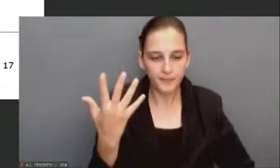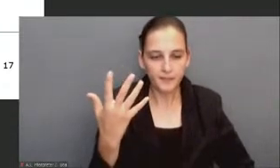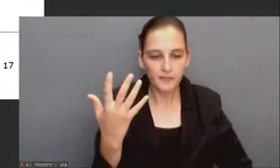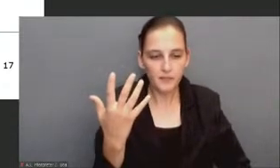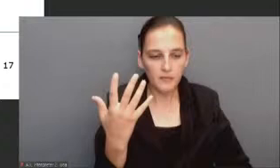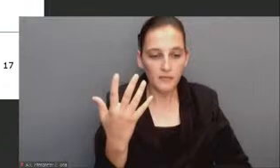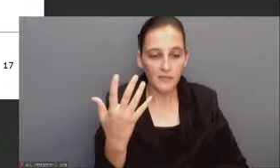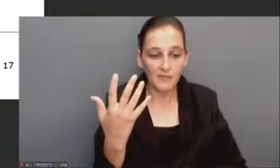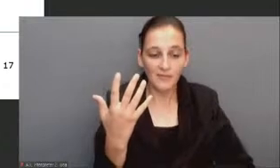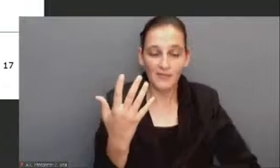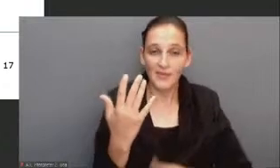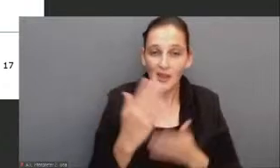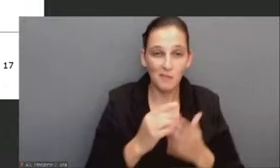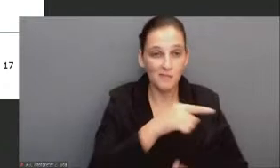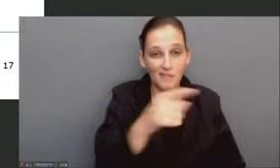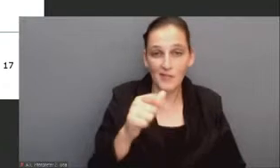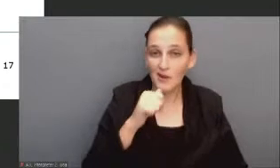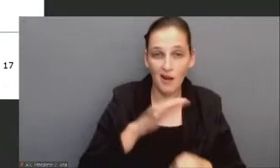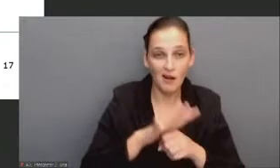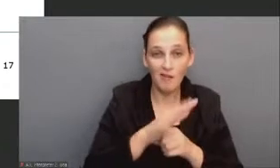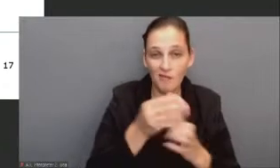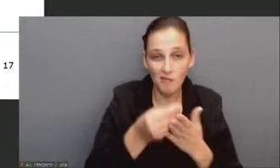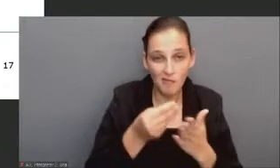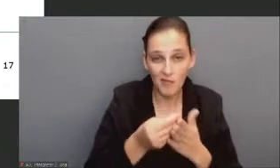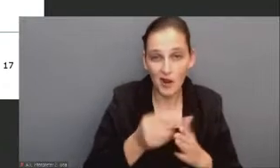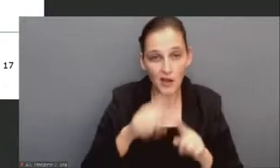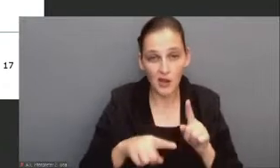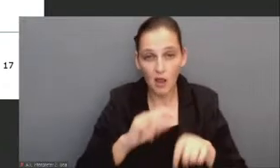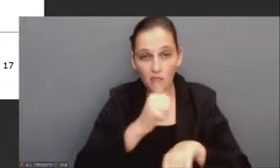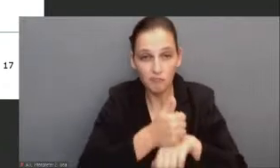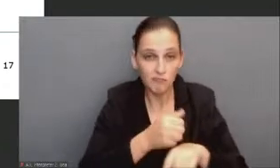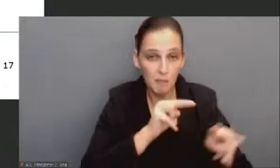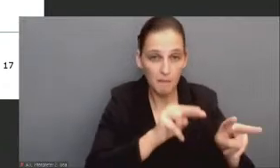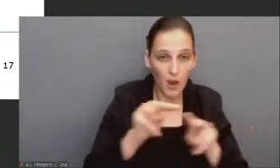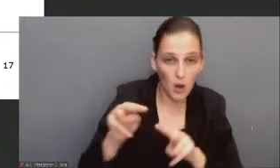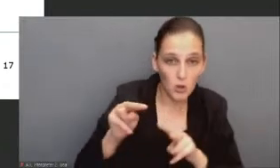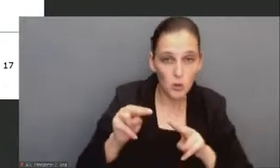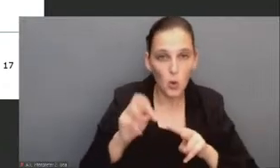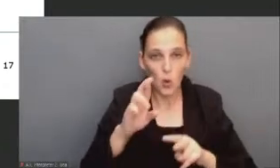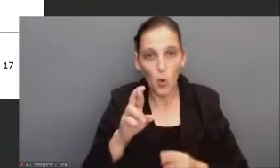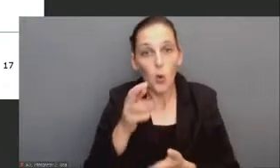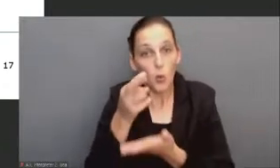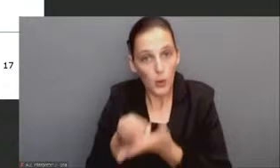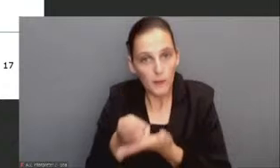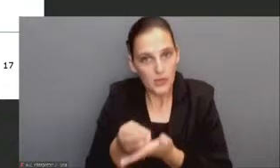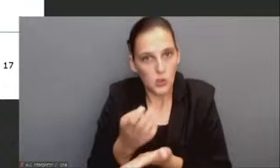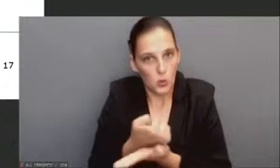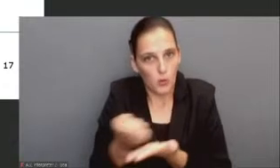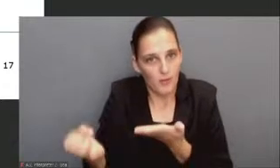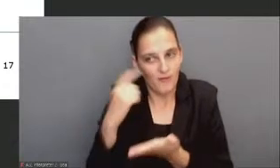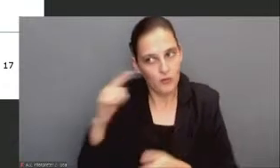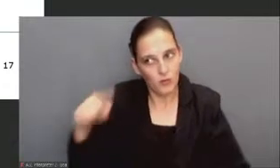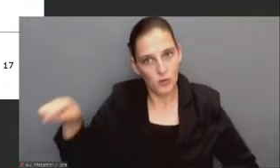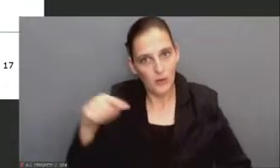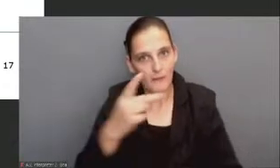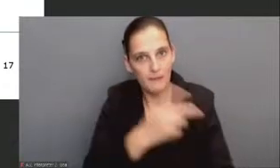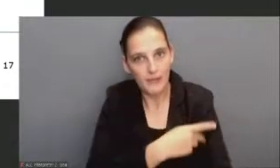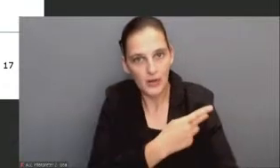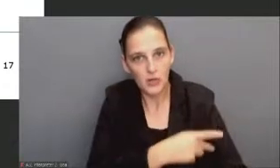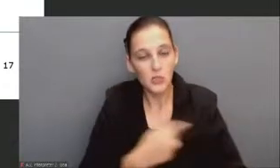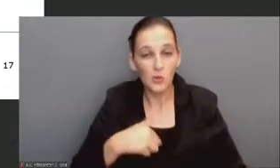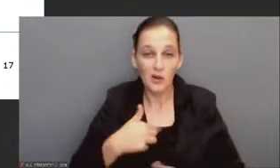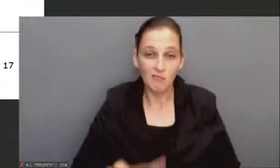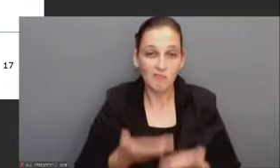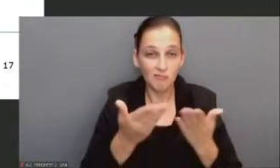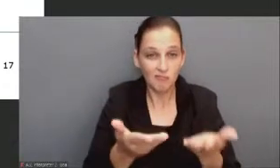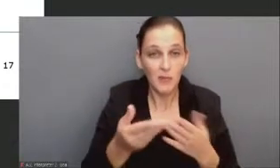to provide monitoring and rehabilitation clinics that are rehabilitation equipment for their patients. We recommend that funding be